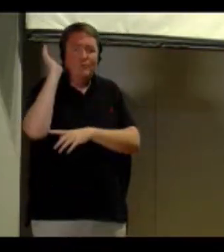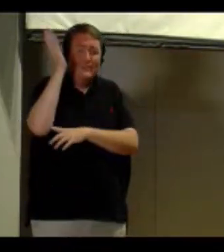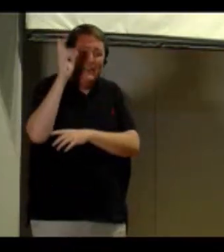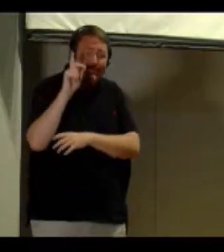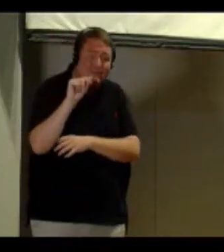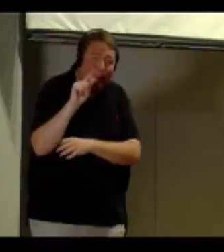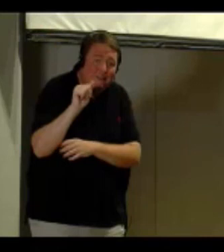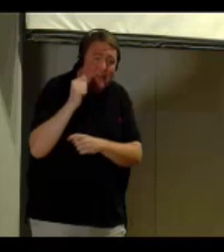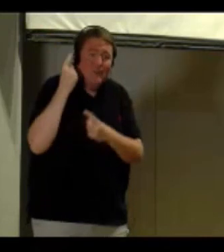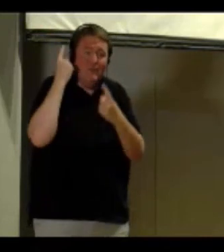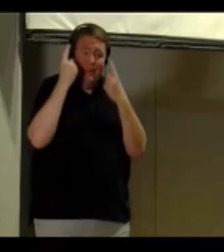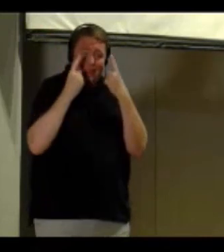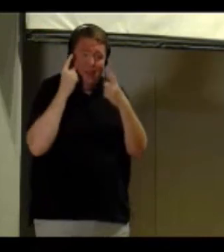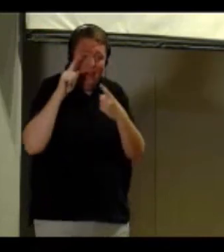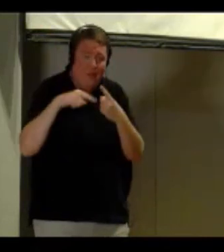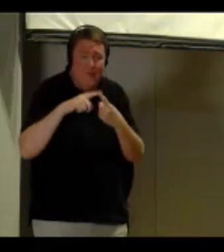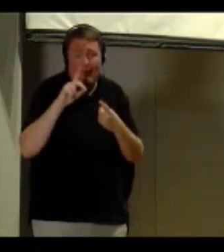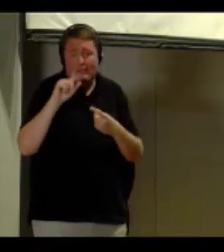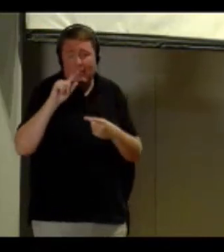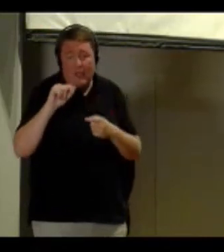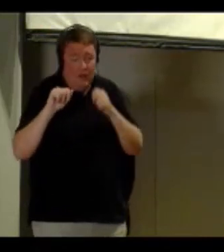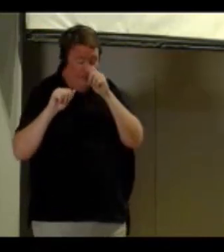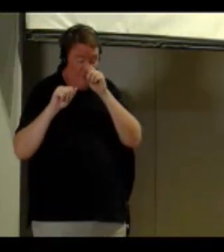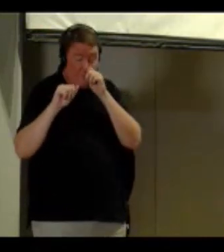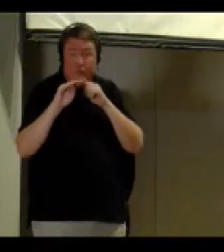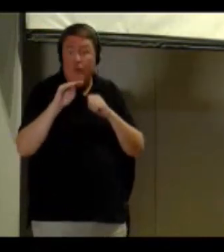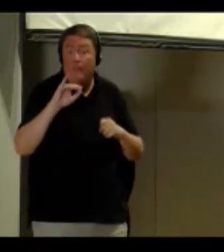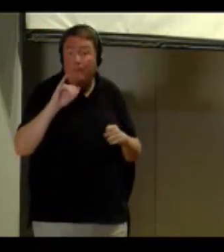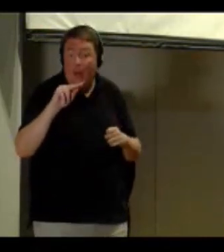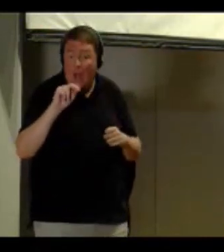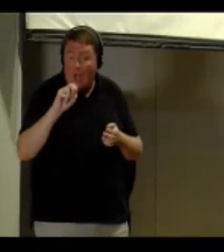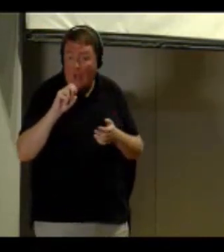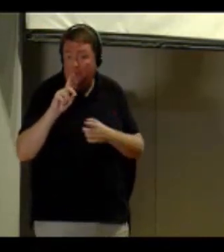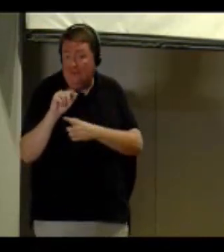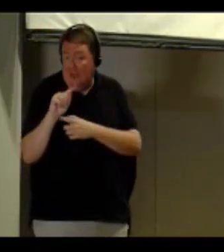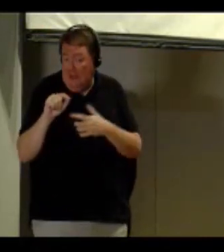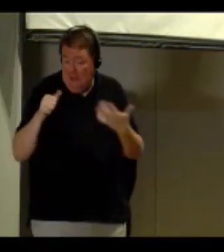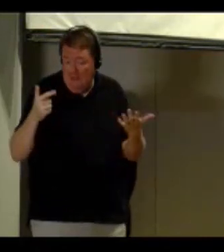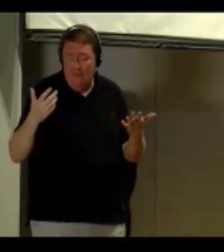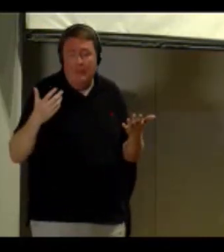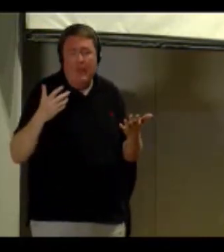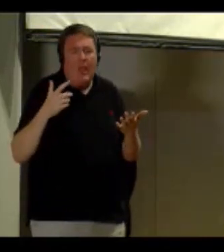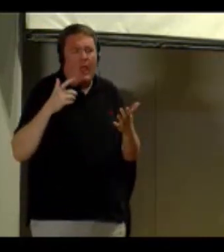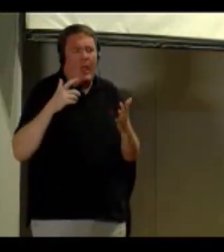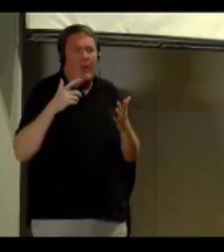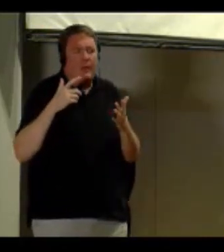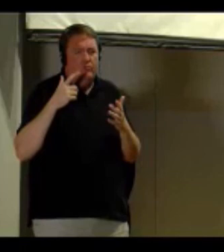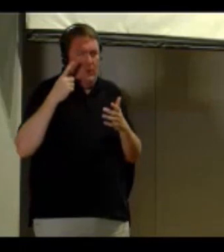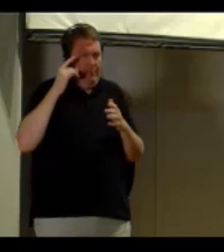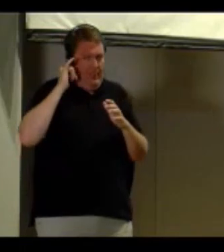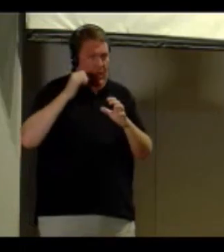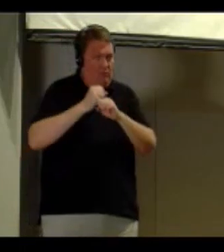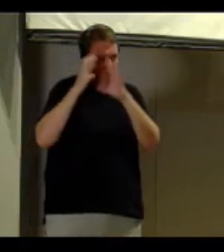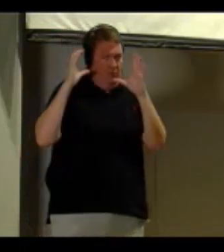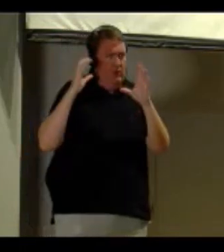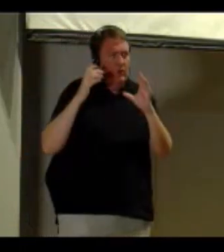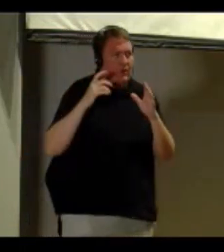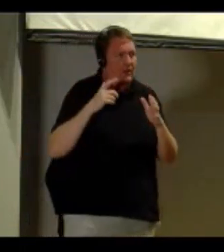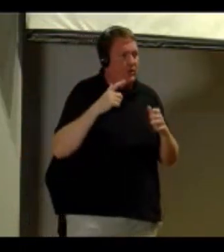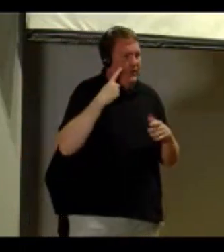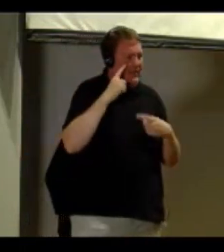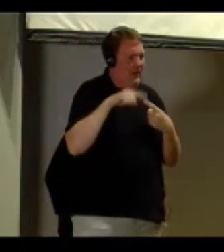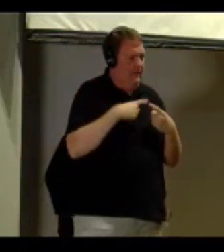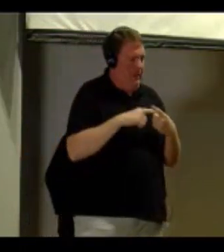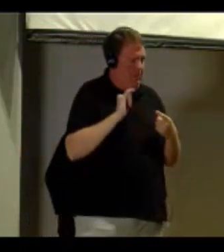think about data, to mine data. And along those lines, as we think about what it means to tangle with this sticky